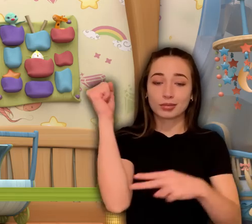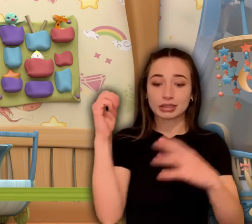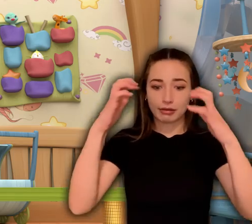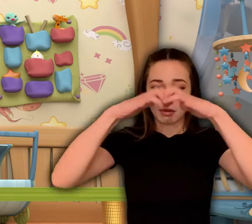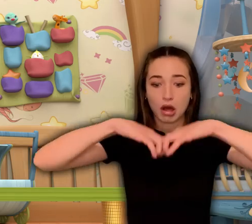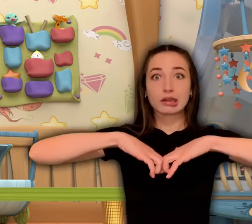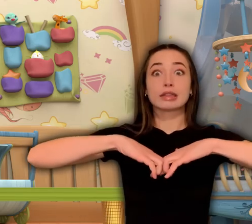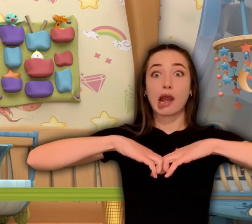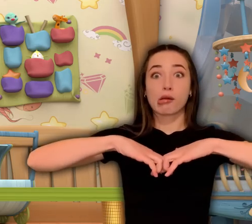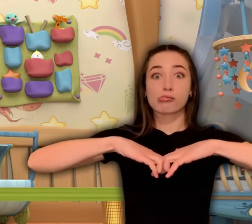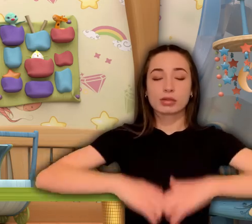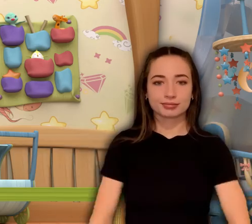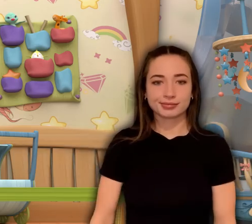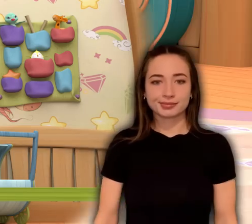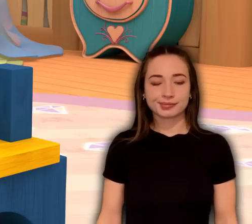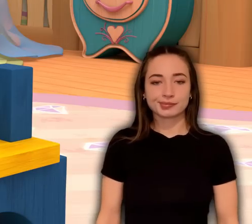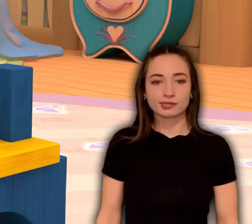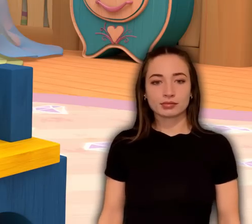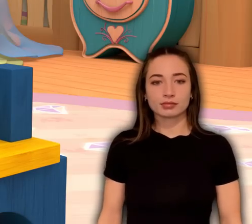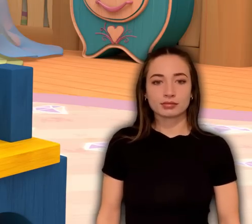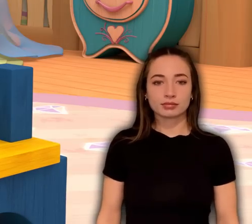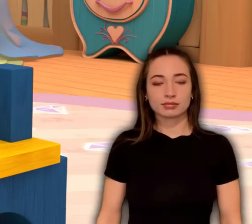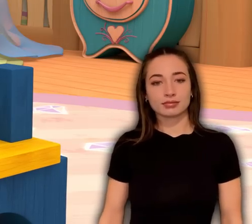London Bridge is Falling Down